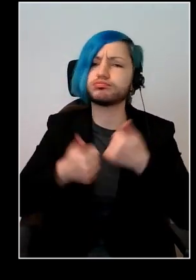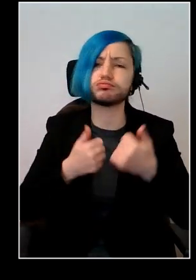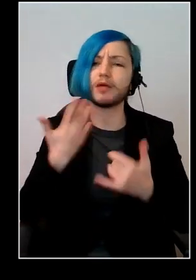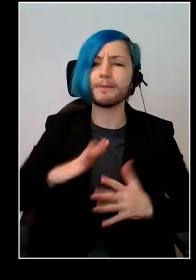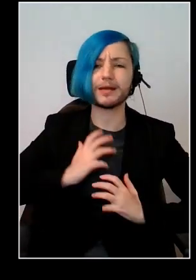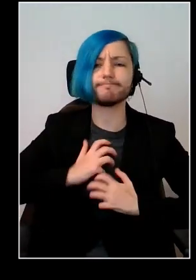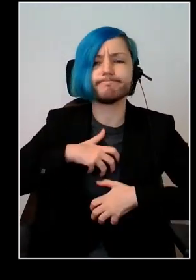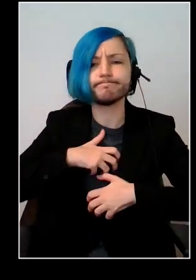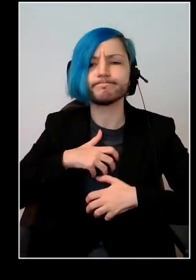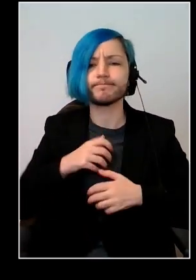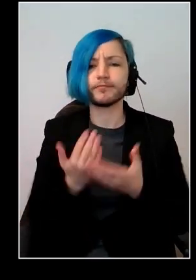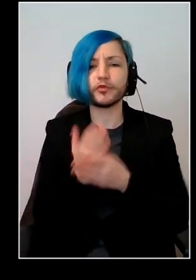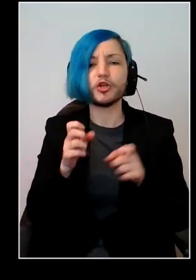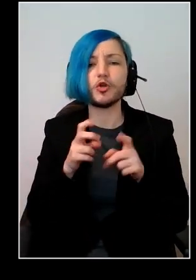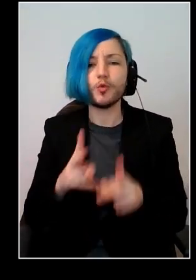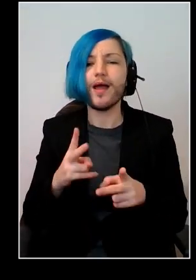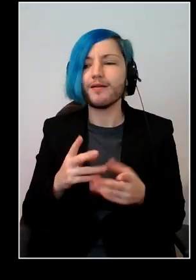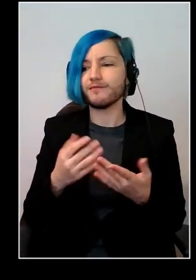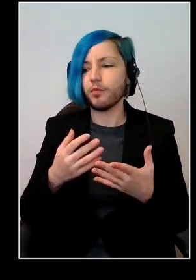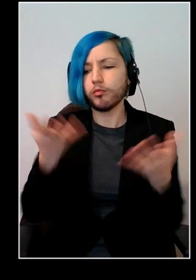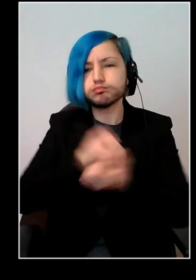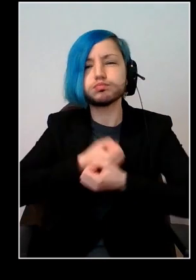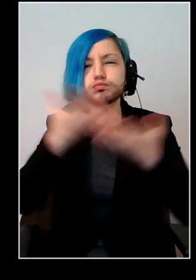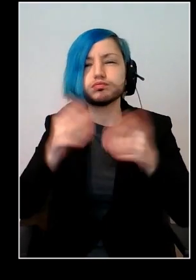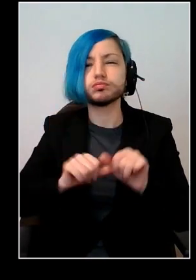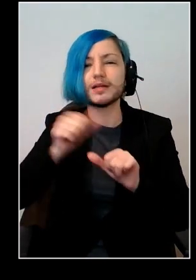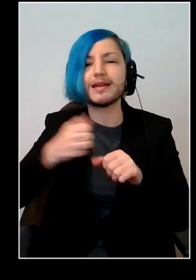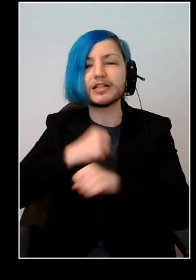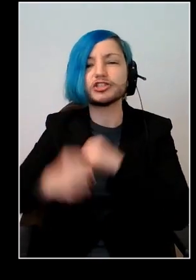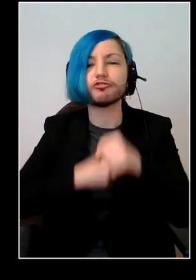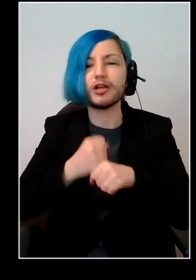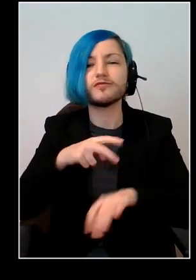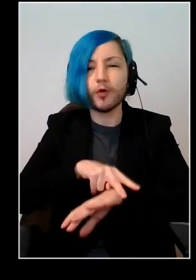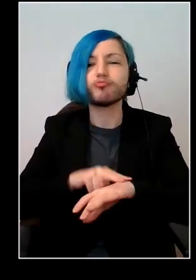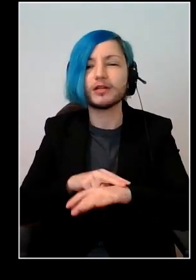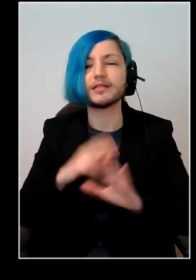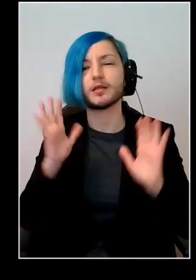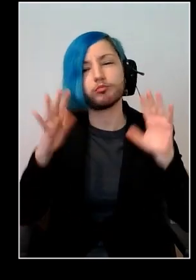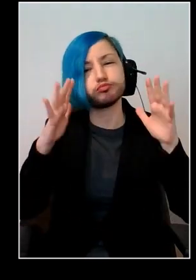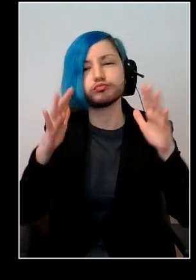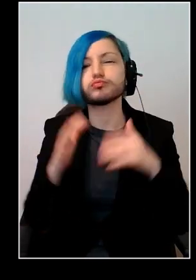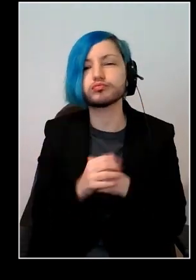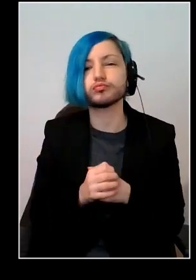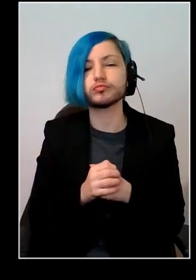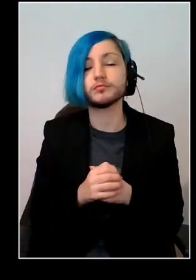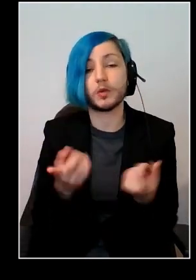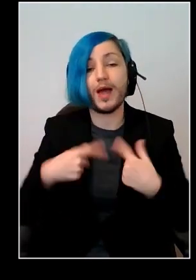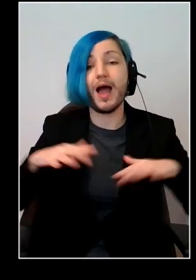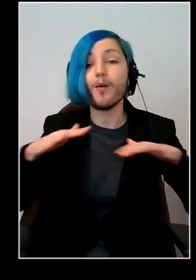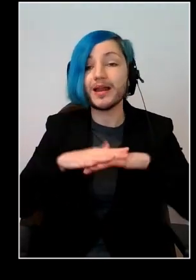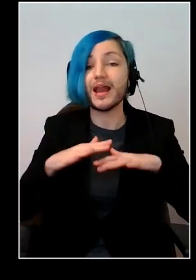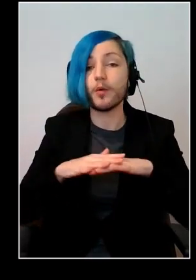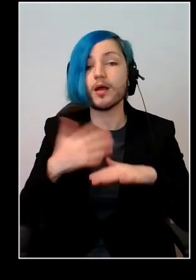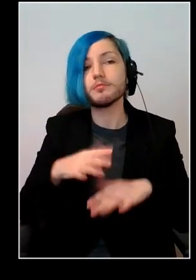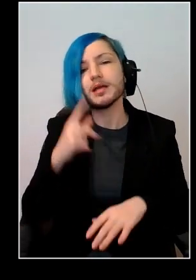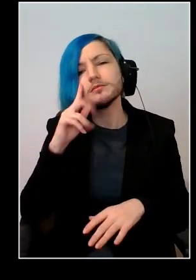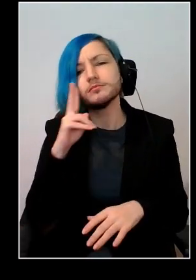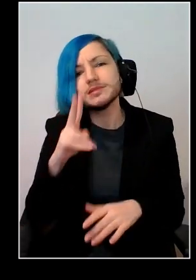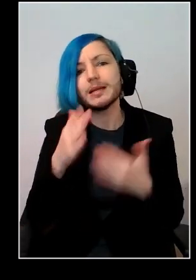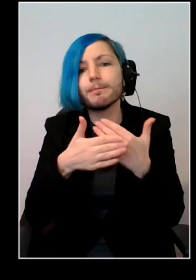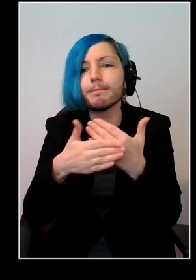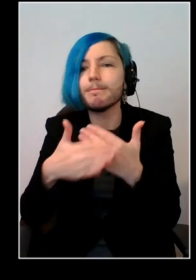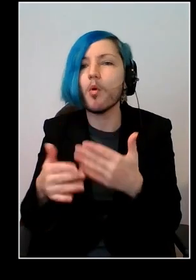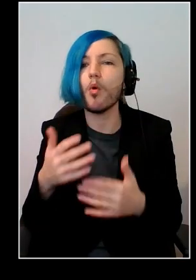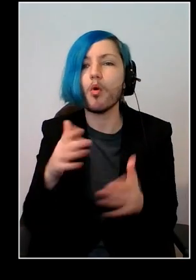of inspiring the next generation of apprentices. As a network, we've seen a big increase in case studies and virtual